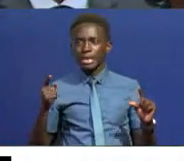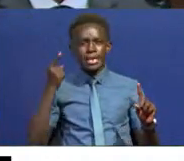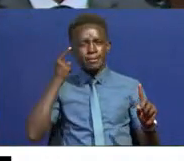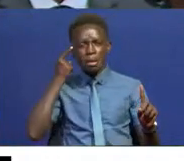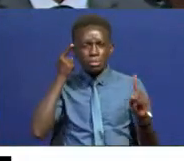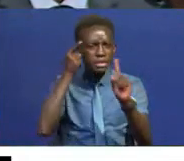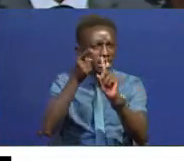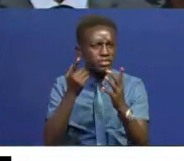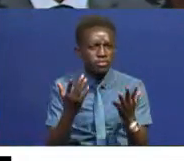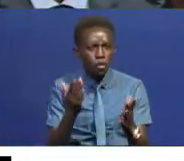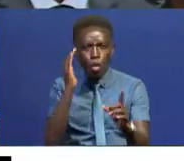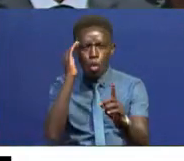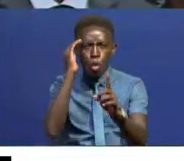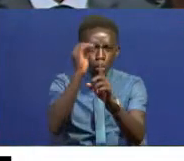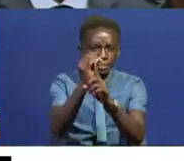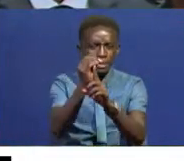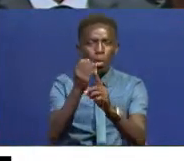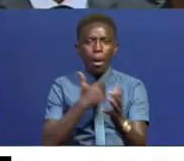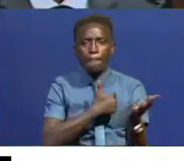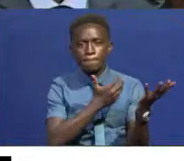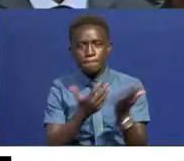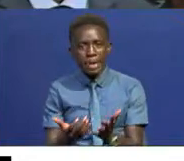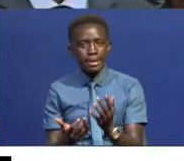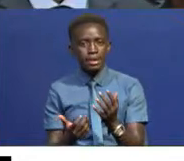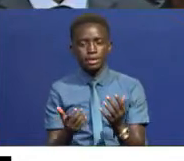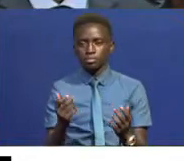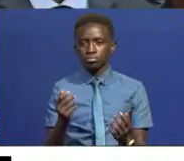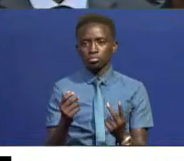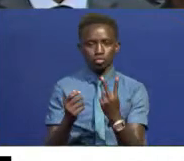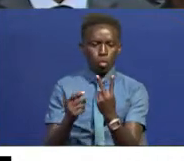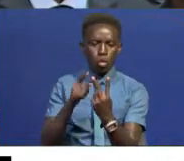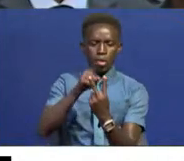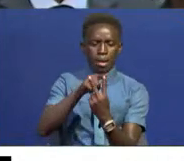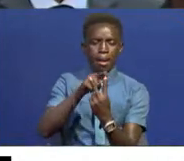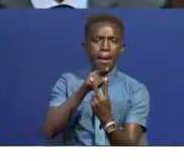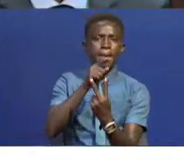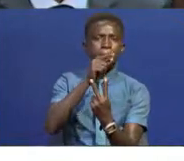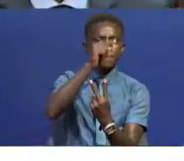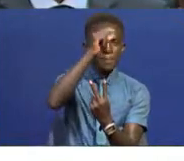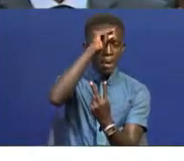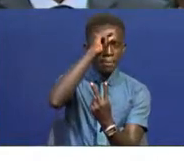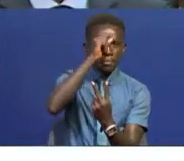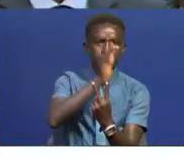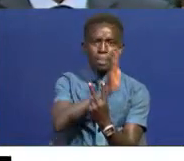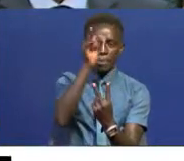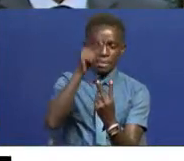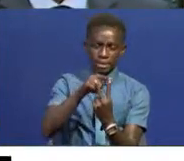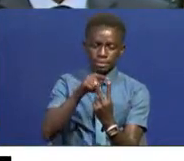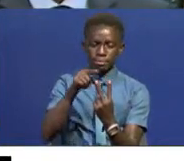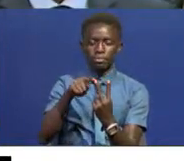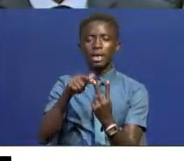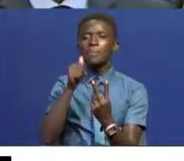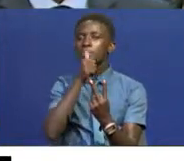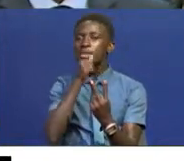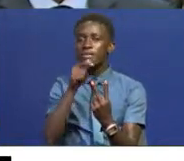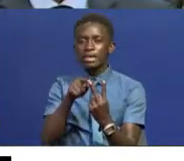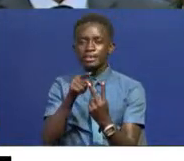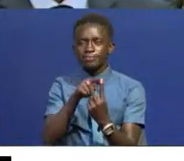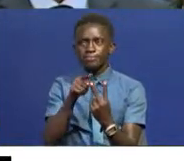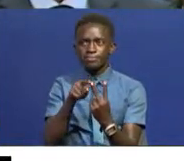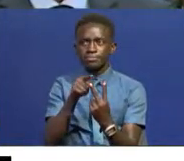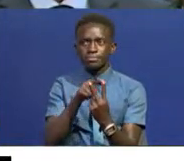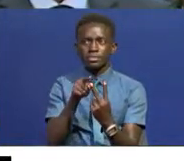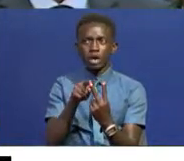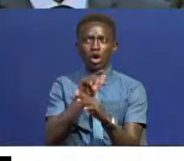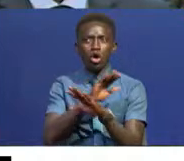bring the two categories, public and private, within a reasonable range, not to sustain a